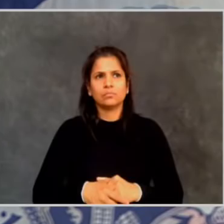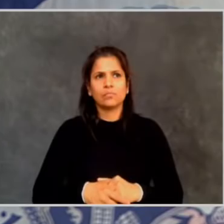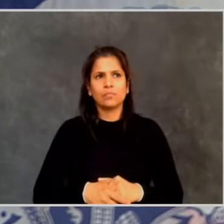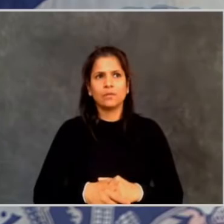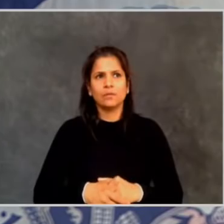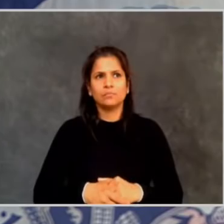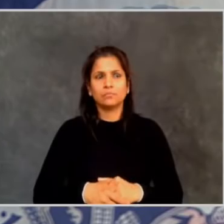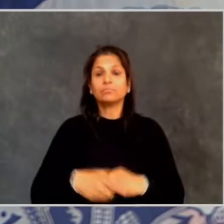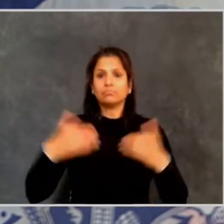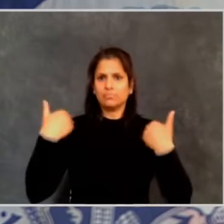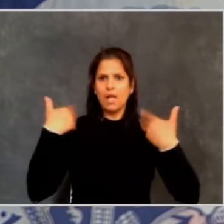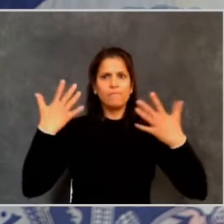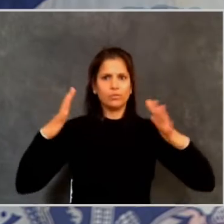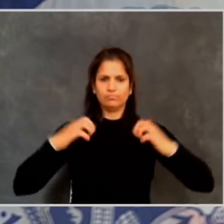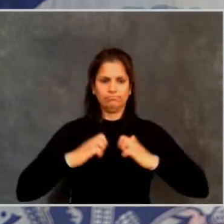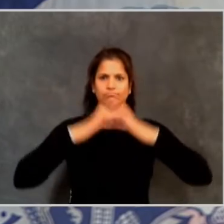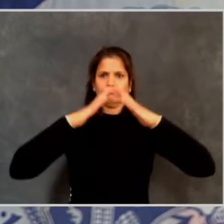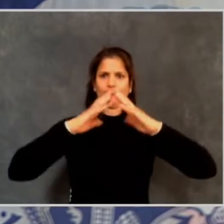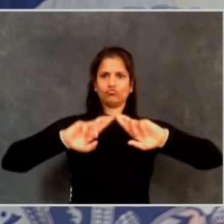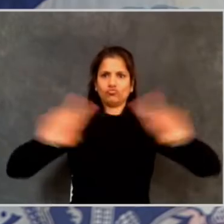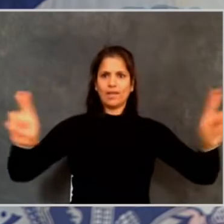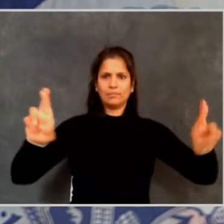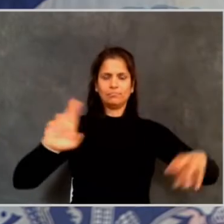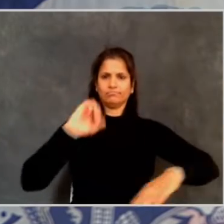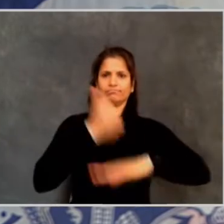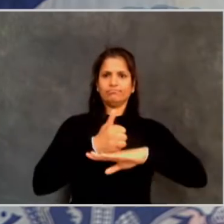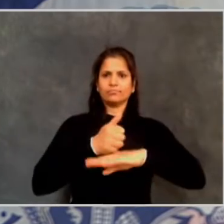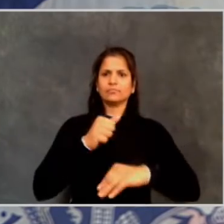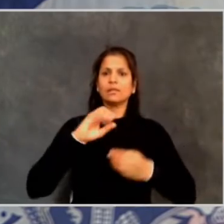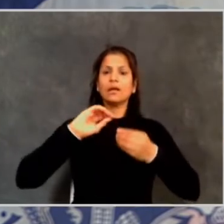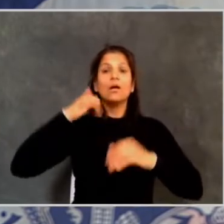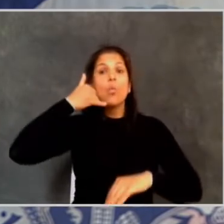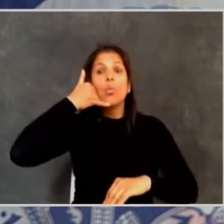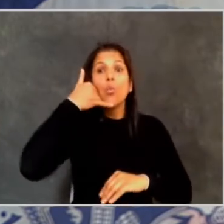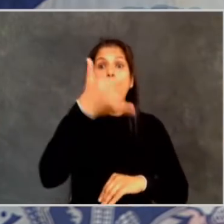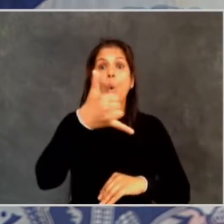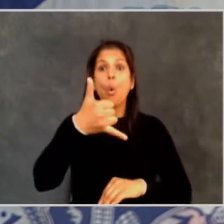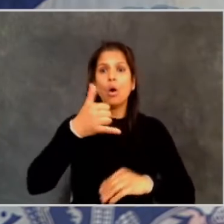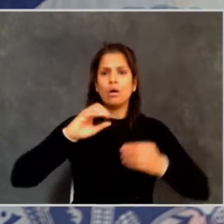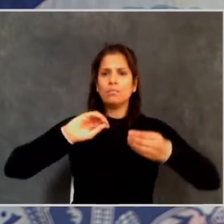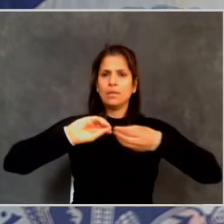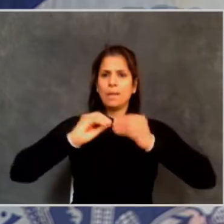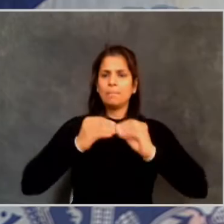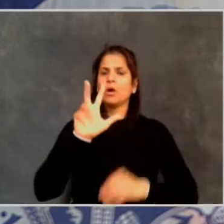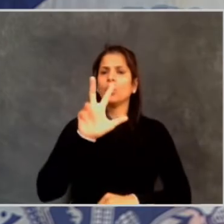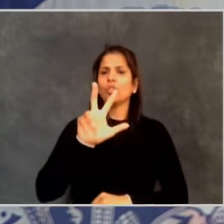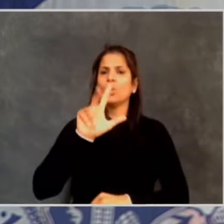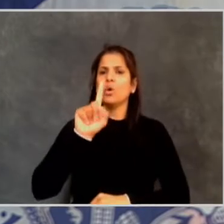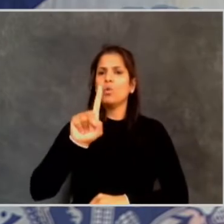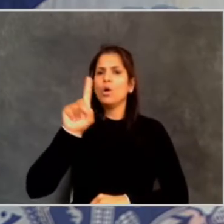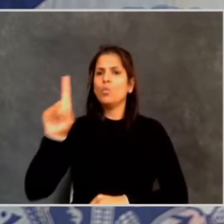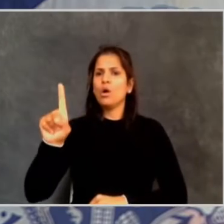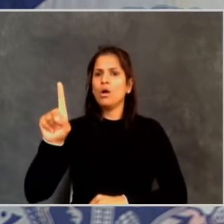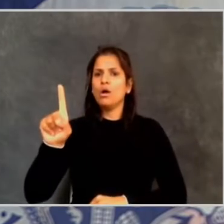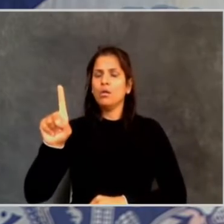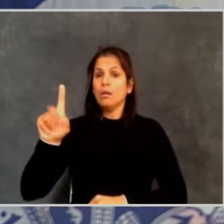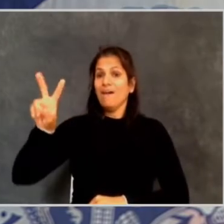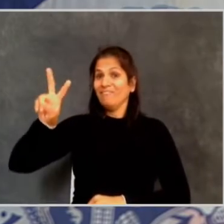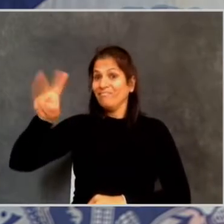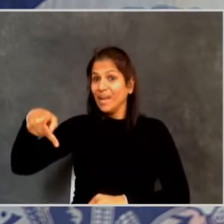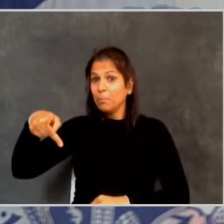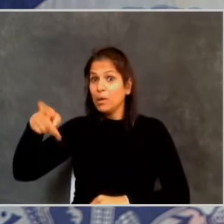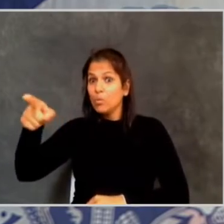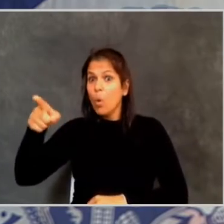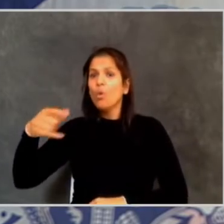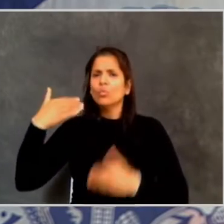that through 311 and make clear that there will be enough clinicians available. But what I want to get to is the point that we really